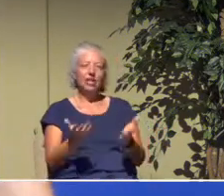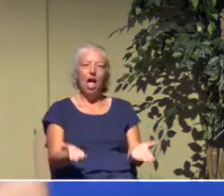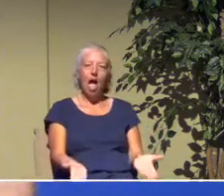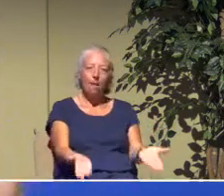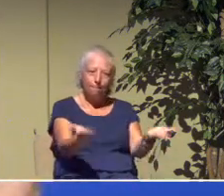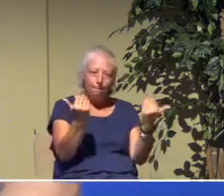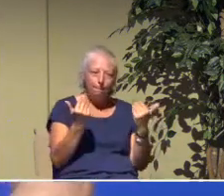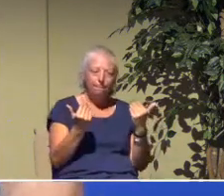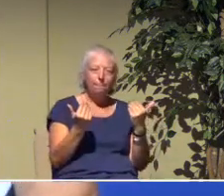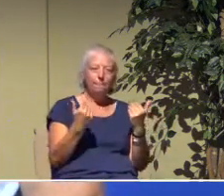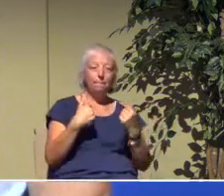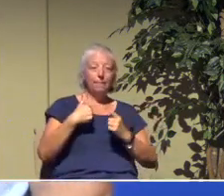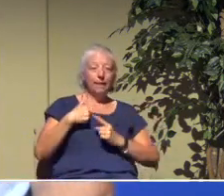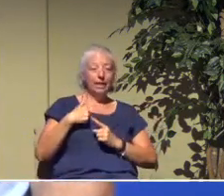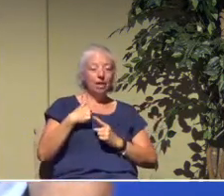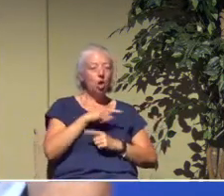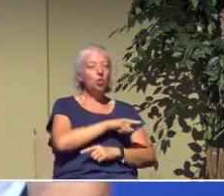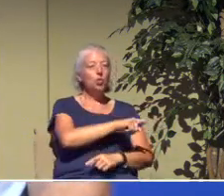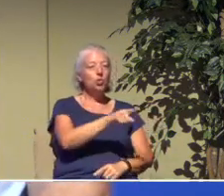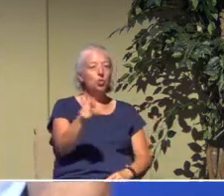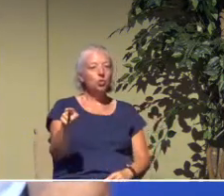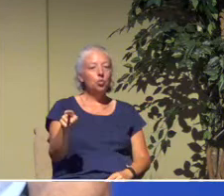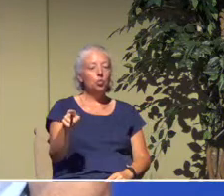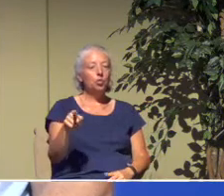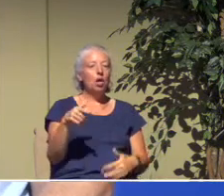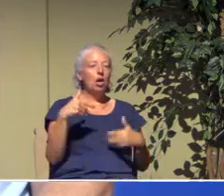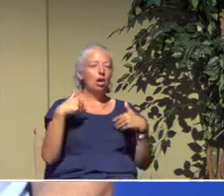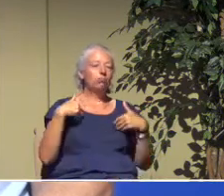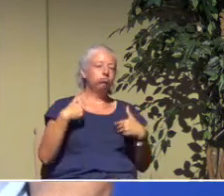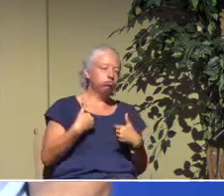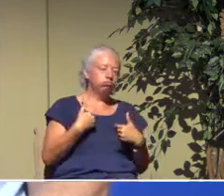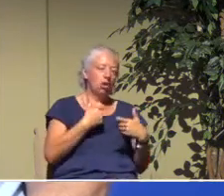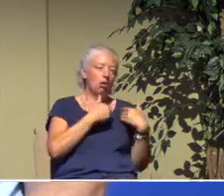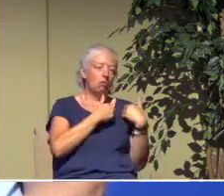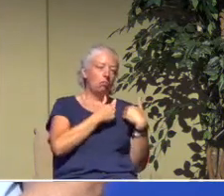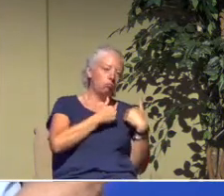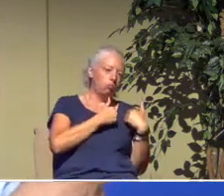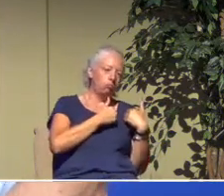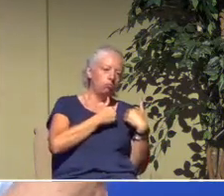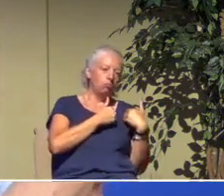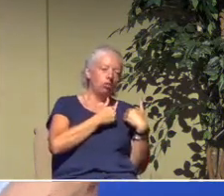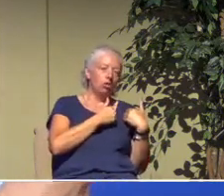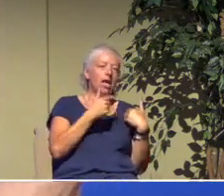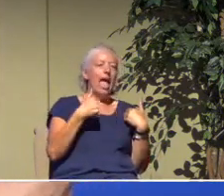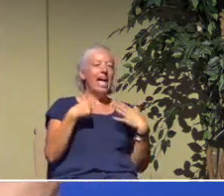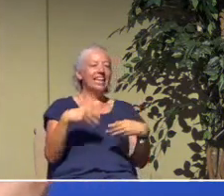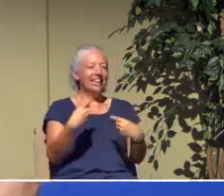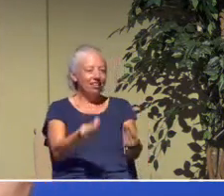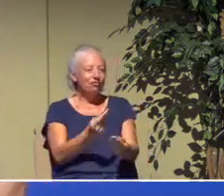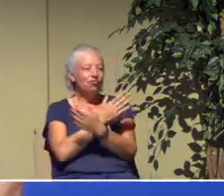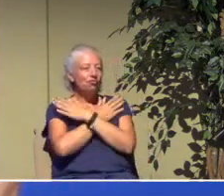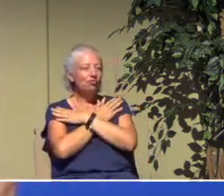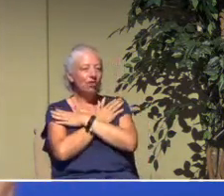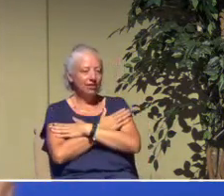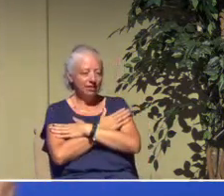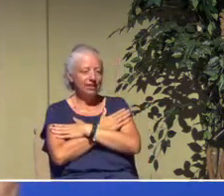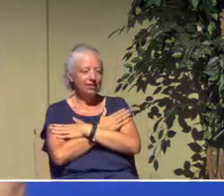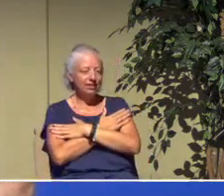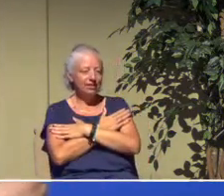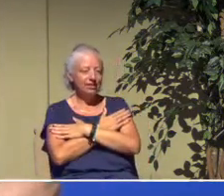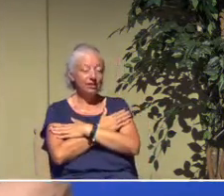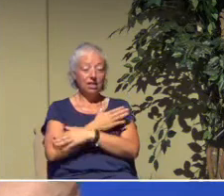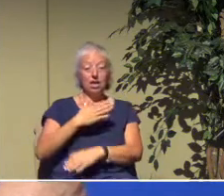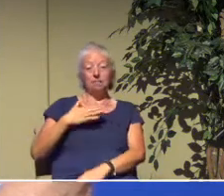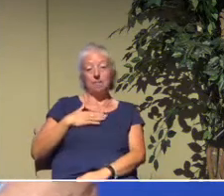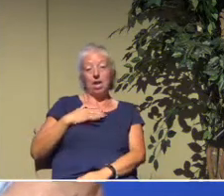Come to me, all you who are weary and burdened, and I will give you rest.